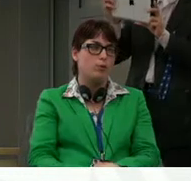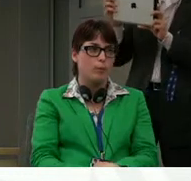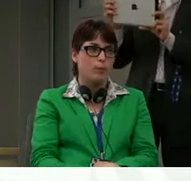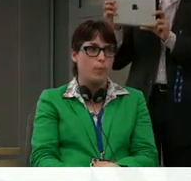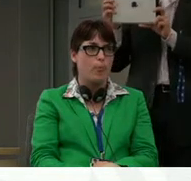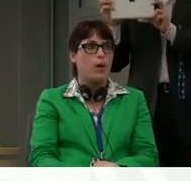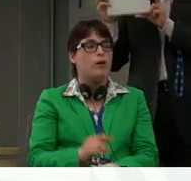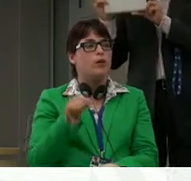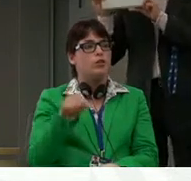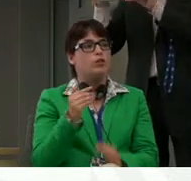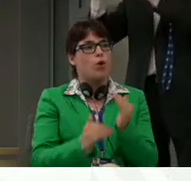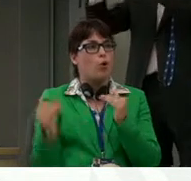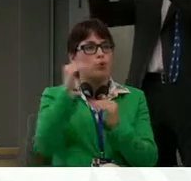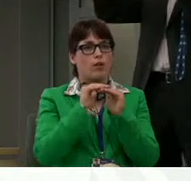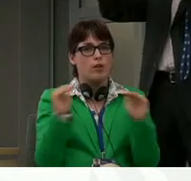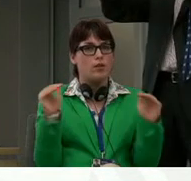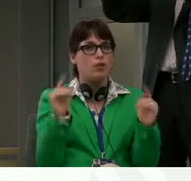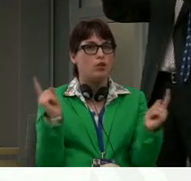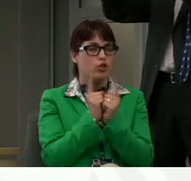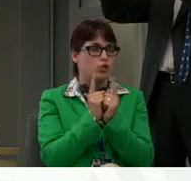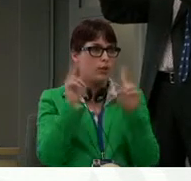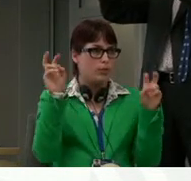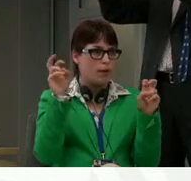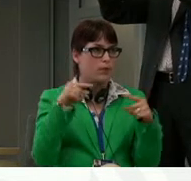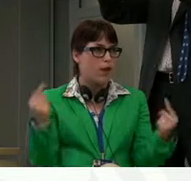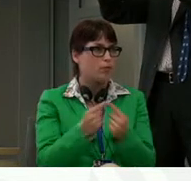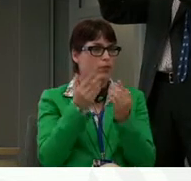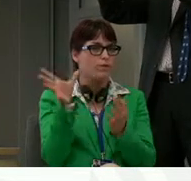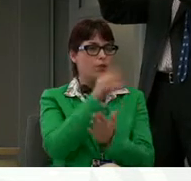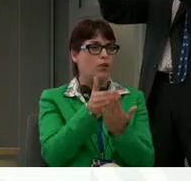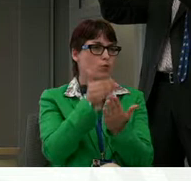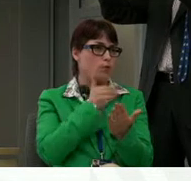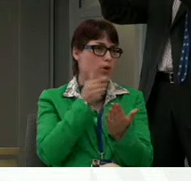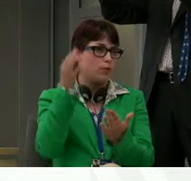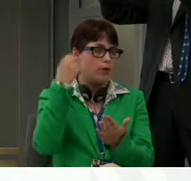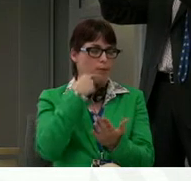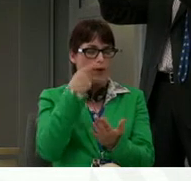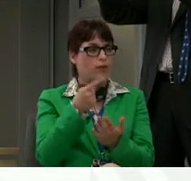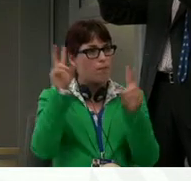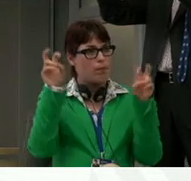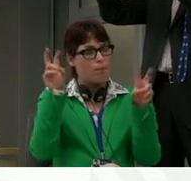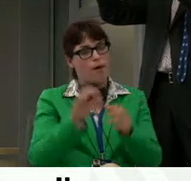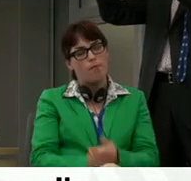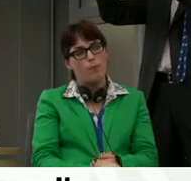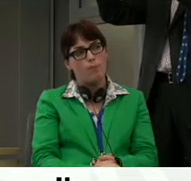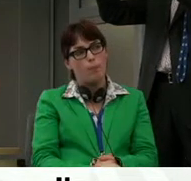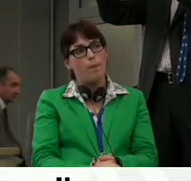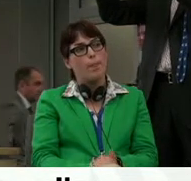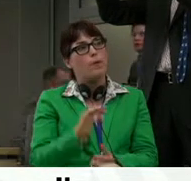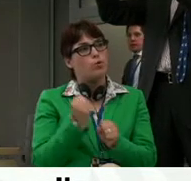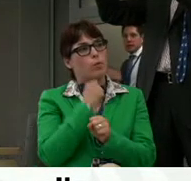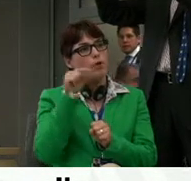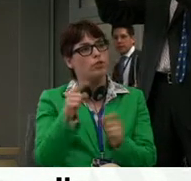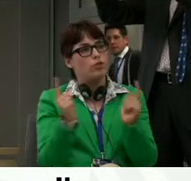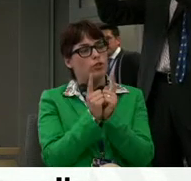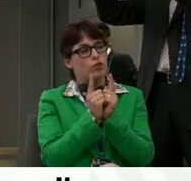participation in the labor market. The topic of this high-level meeting complies with all the topics, all the aspects